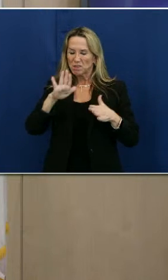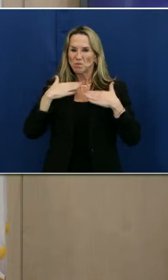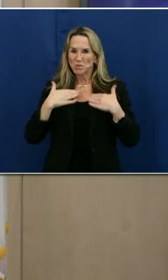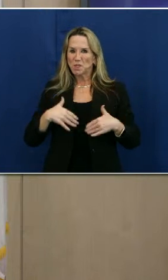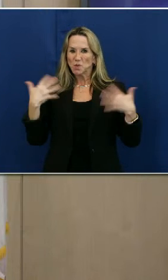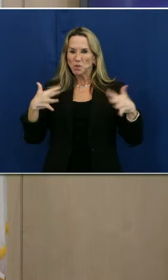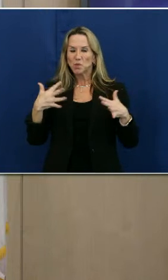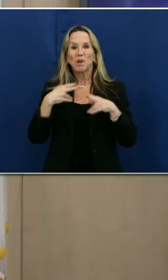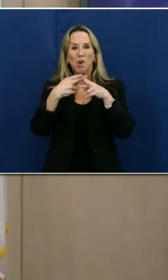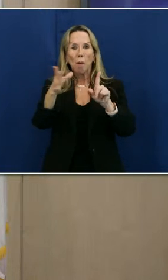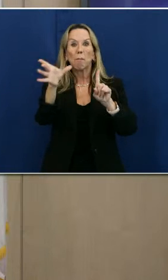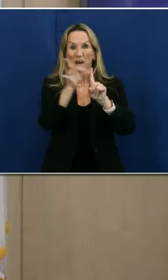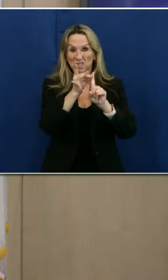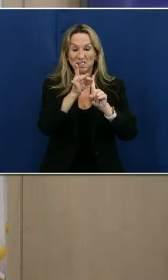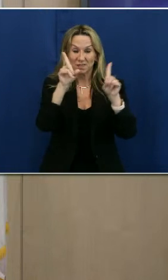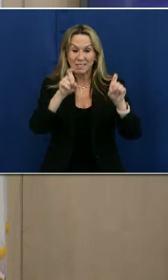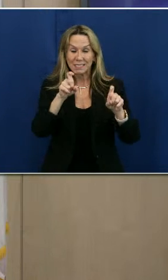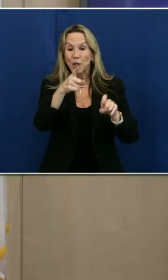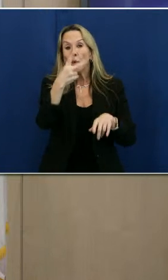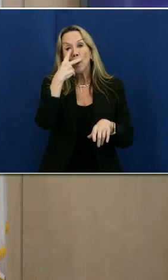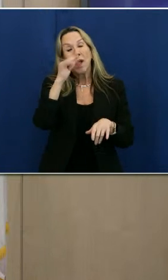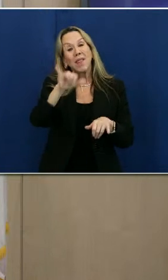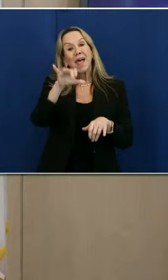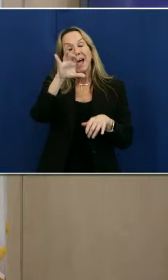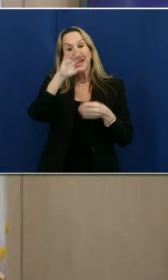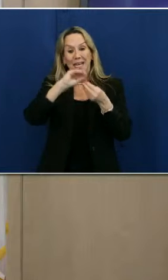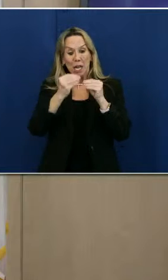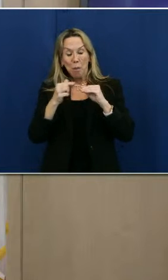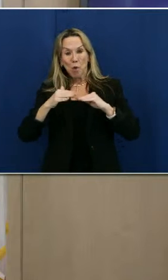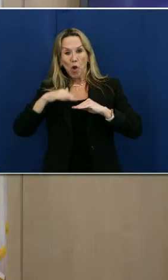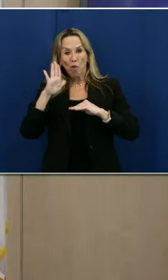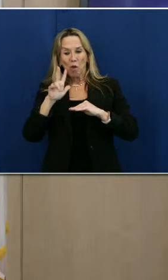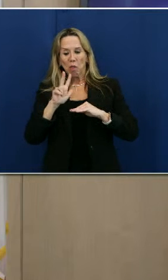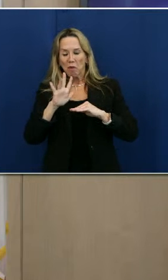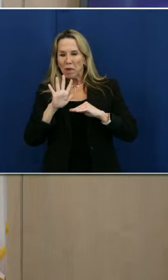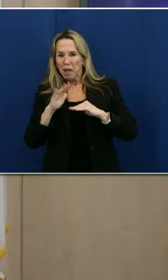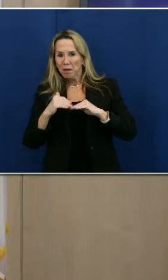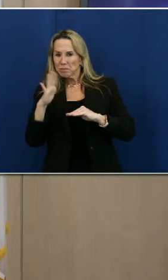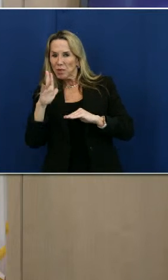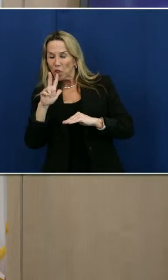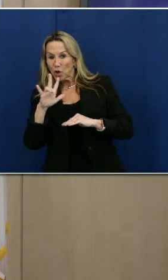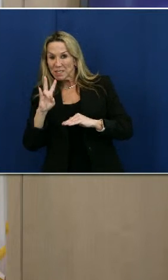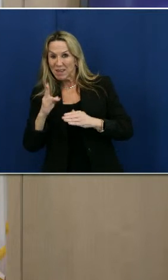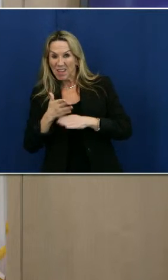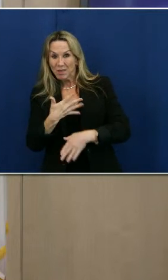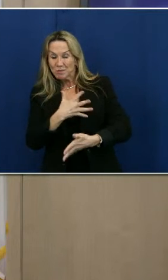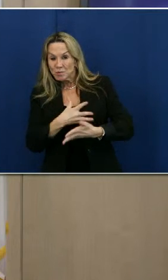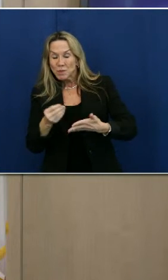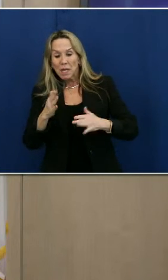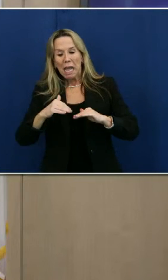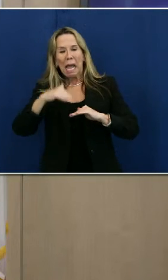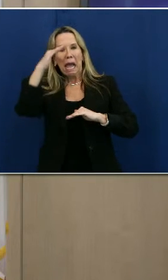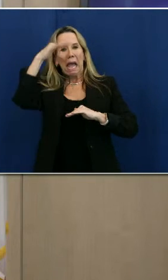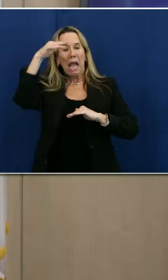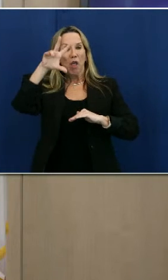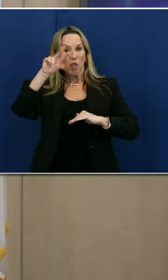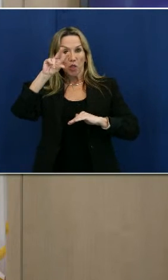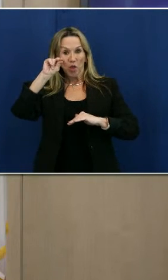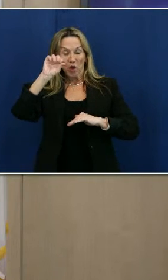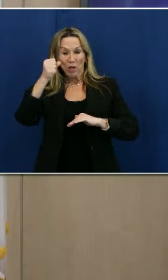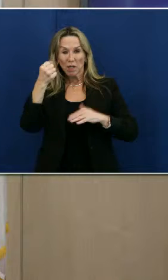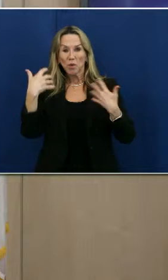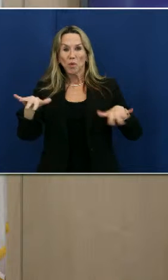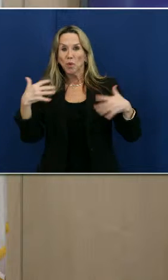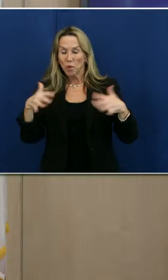test. When you start seeing numbers over 35, 37, into the high 30s, that's generally